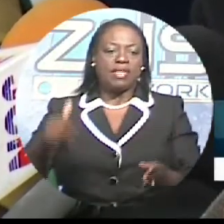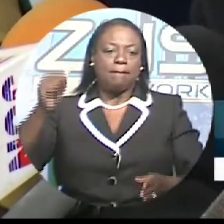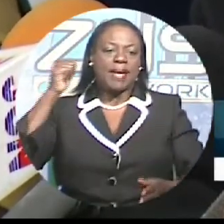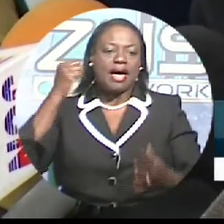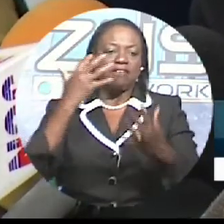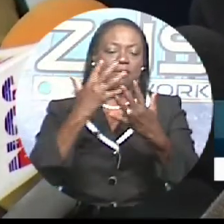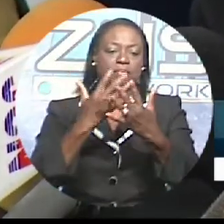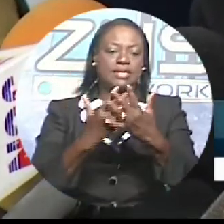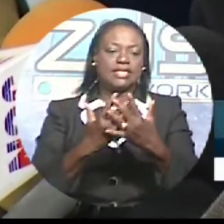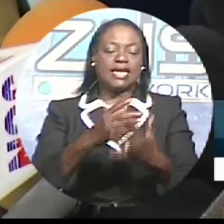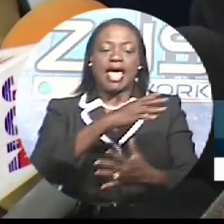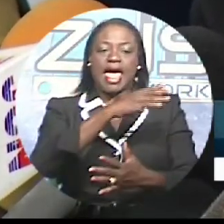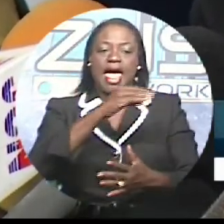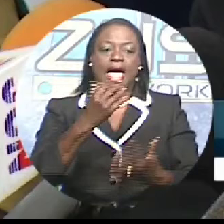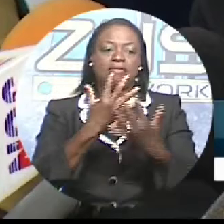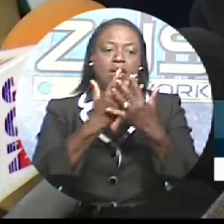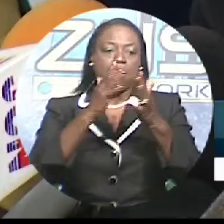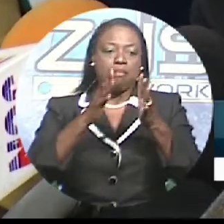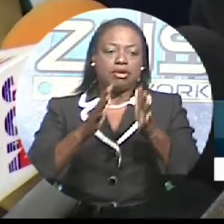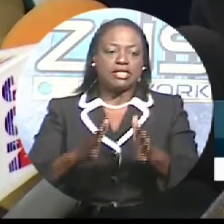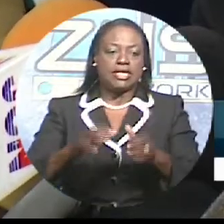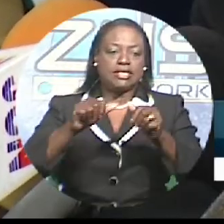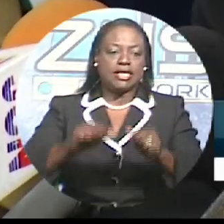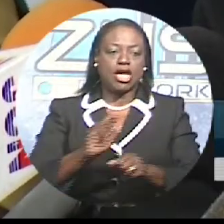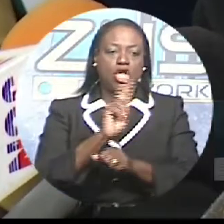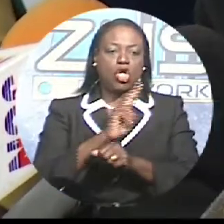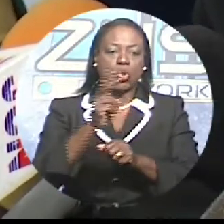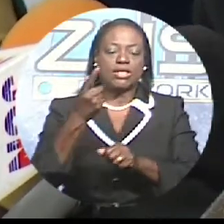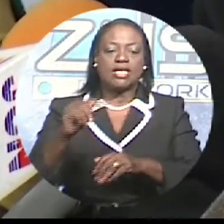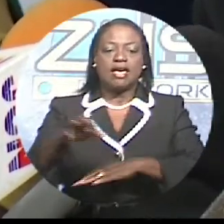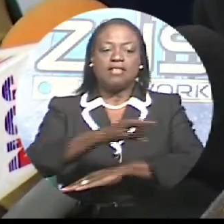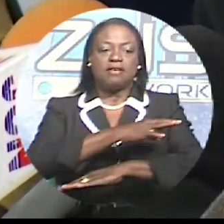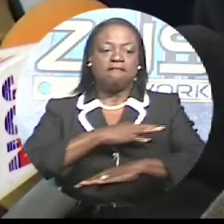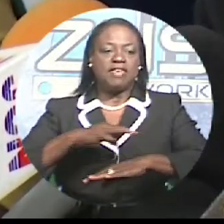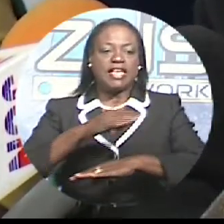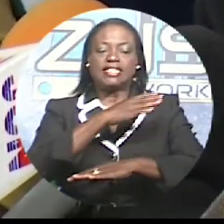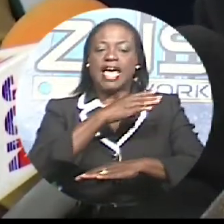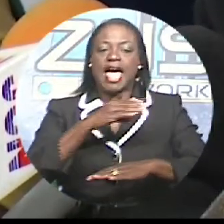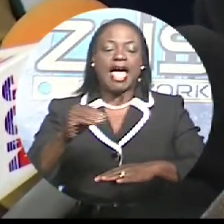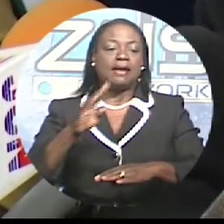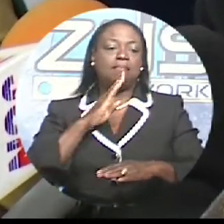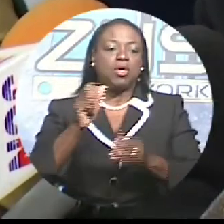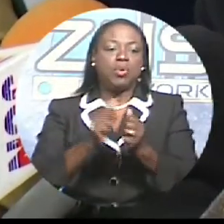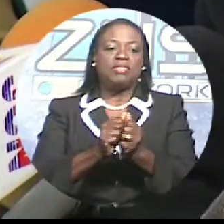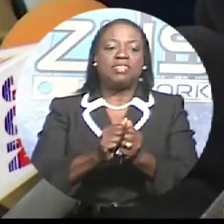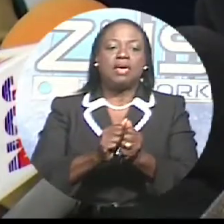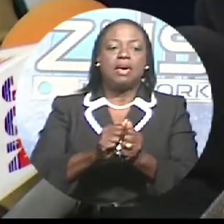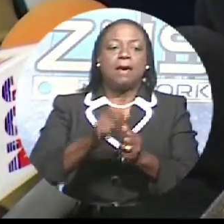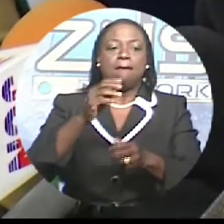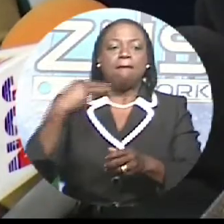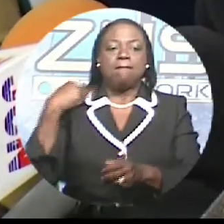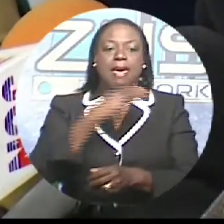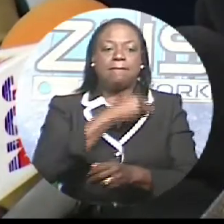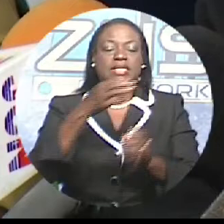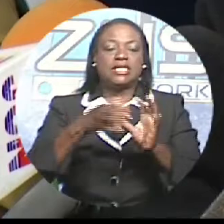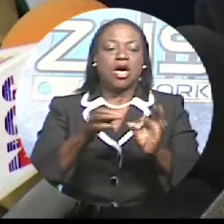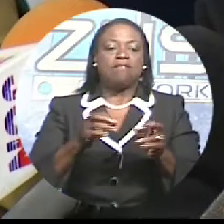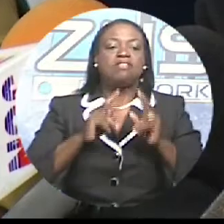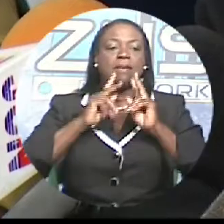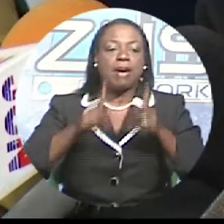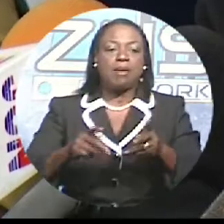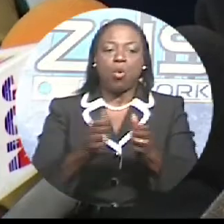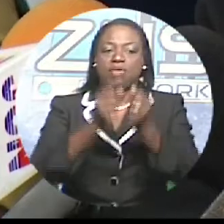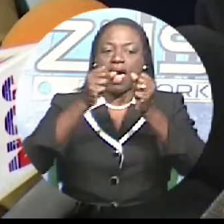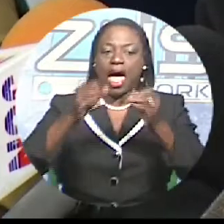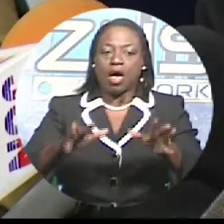and inmates can use that field and interact with members in the public without proper